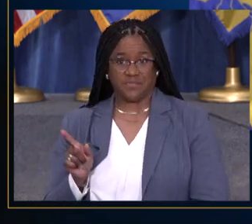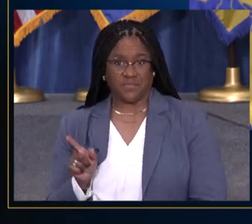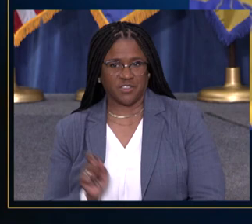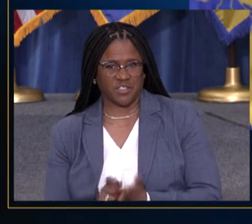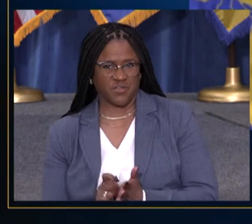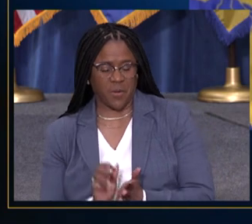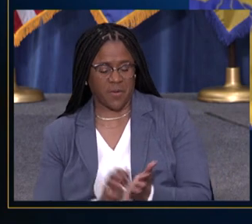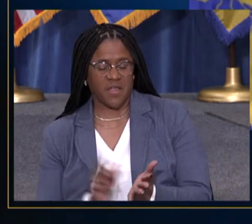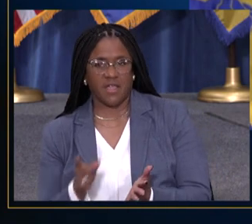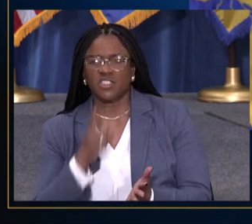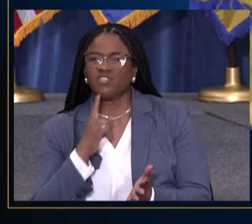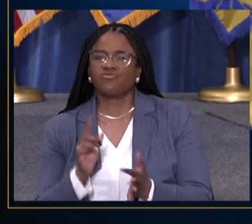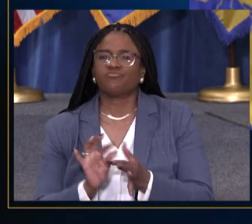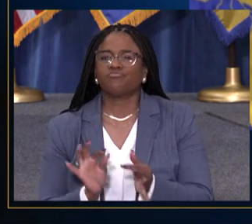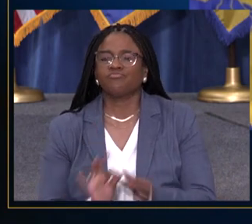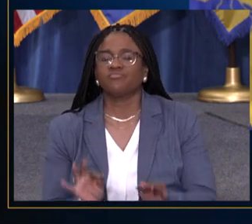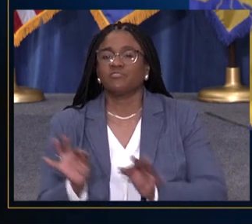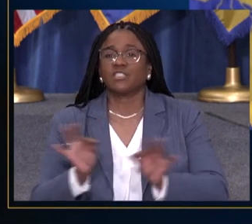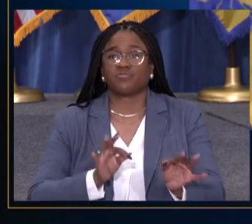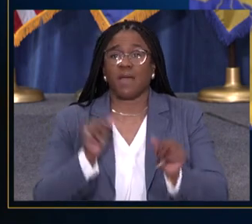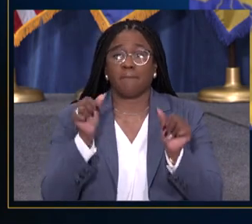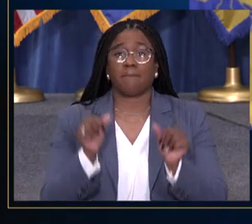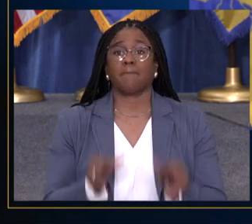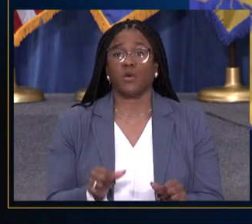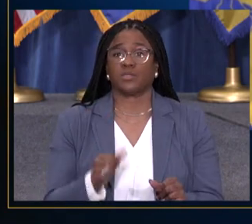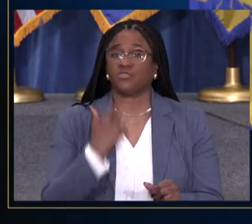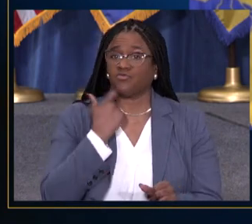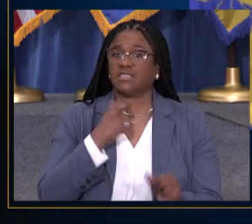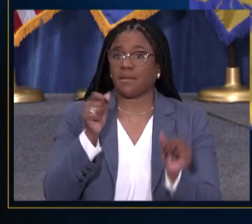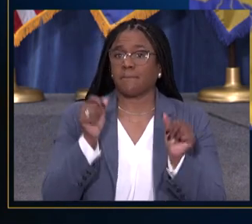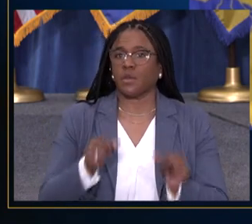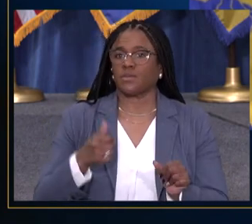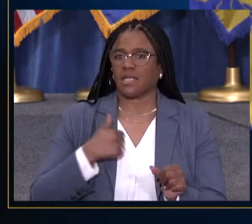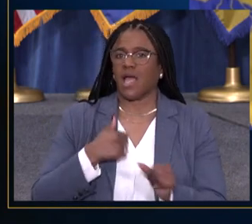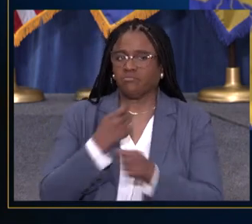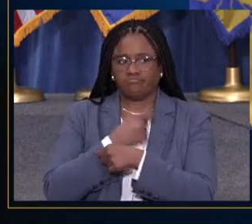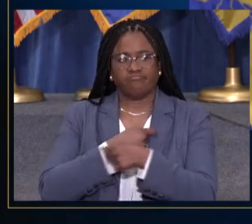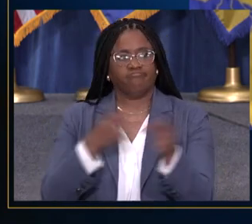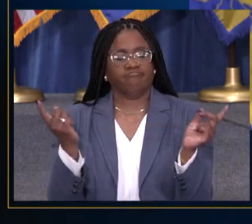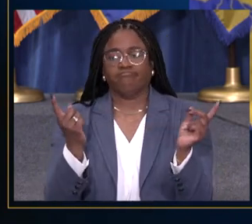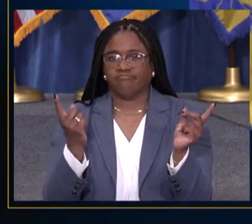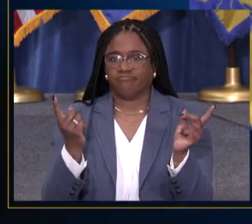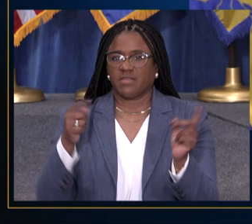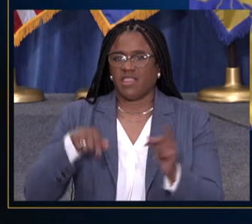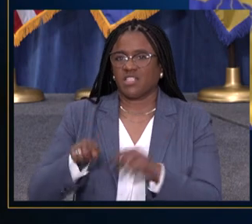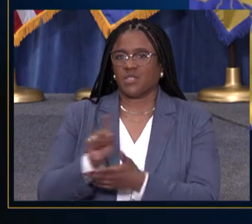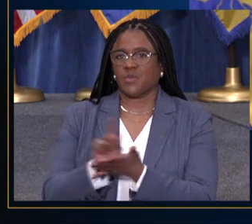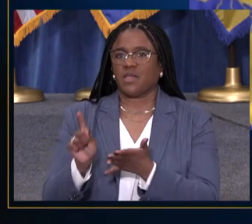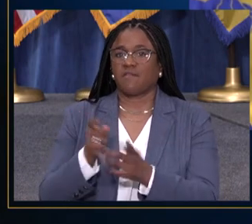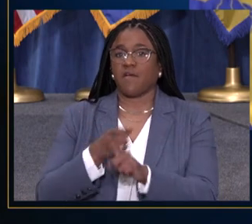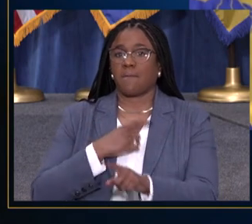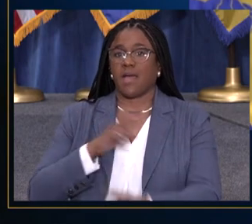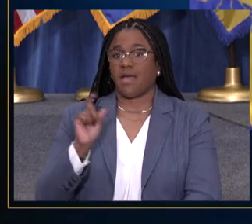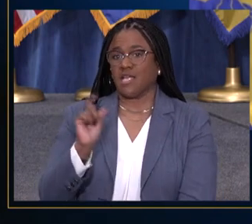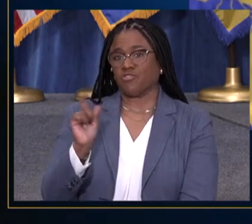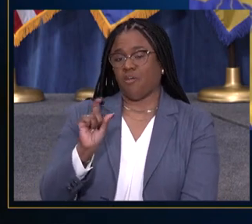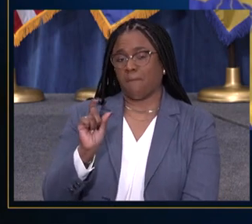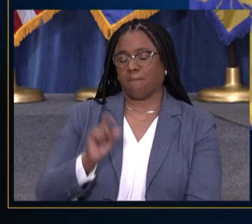and she went on to describe a post, a recent one that I had shared earlier this week from my Instagram